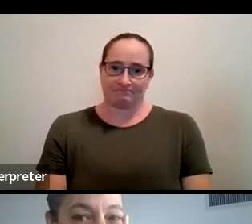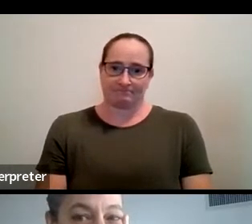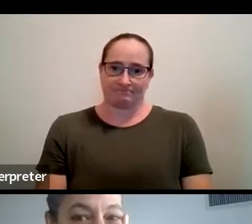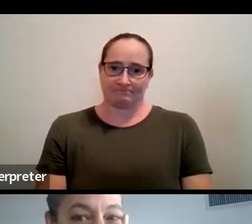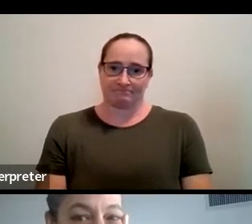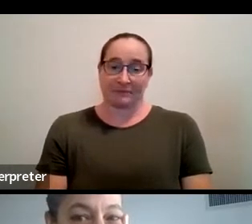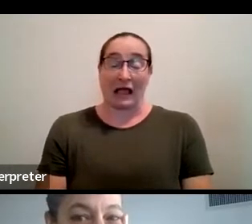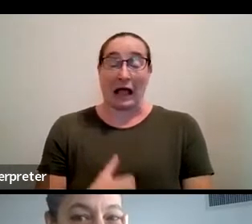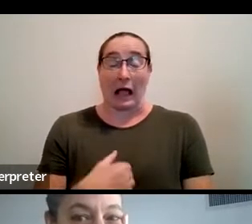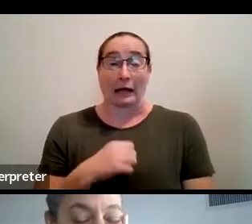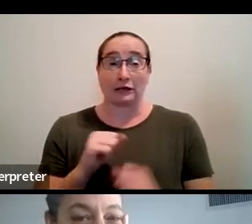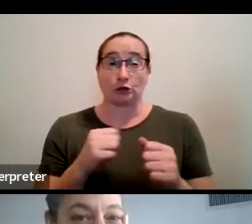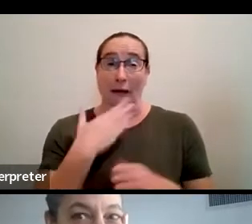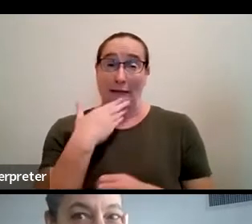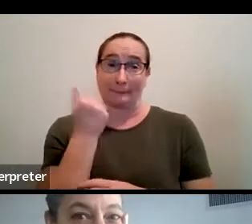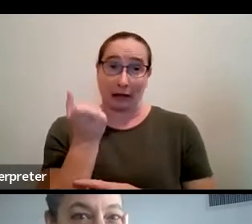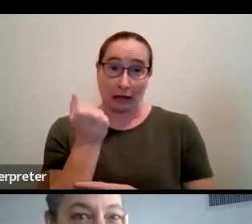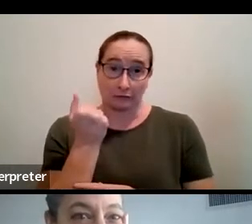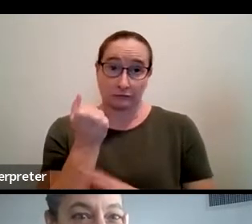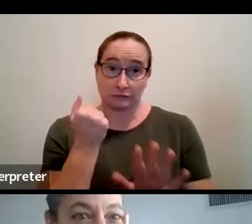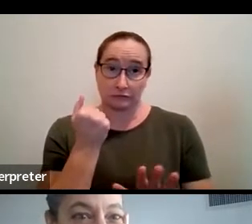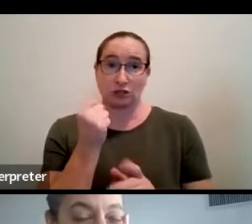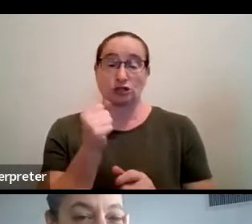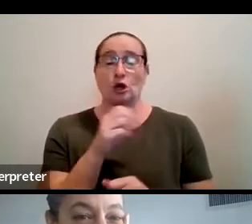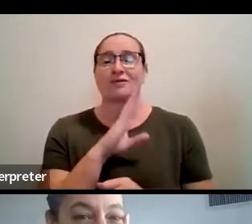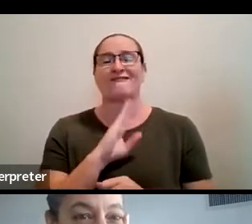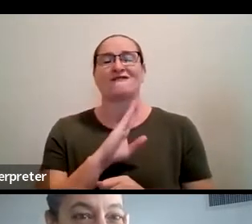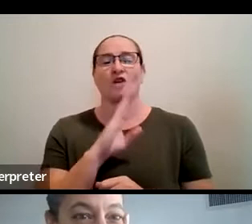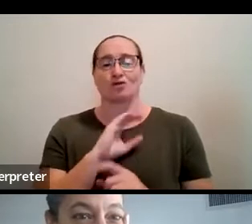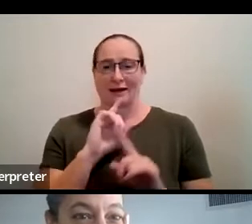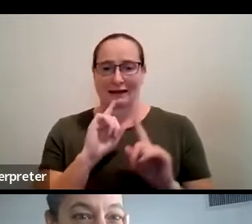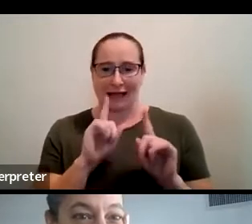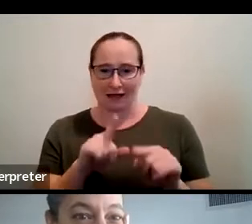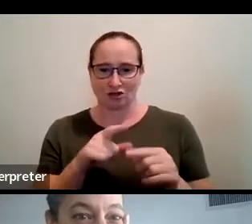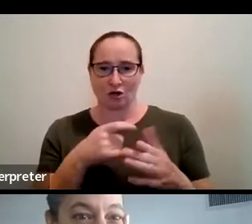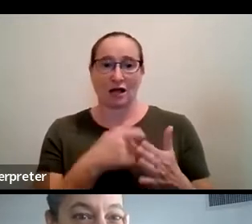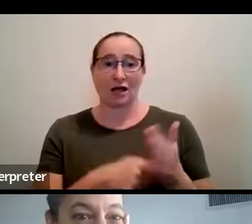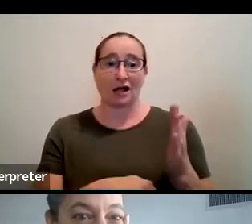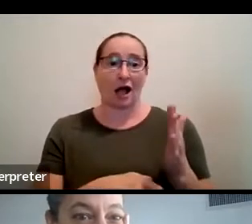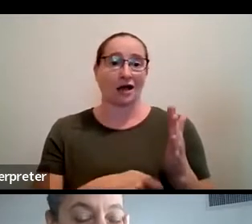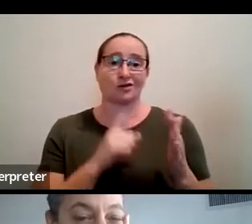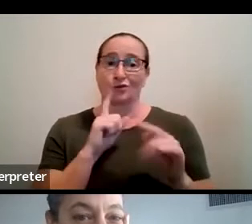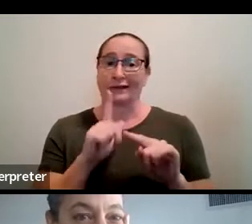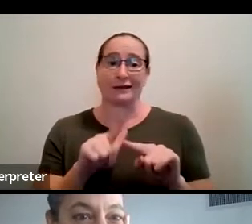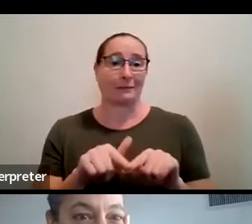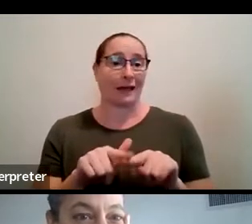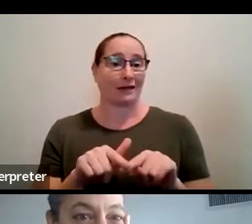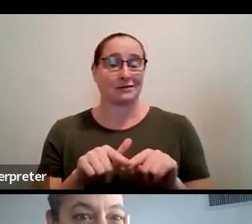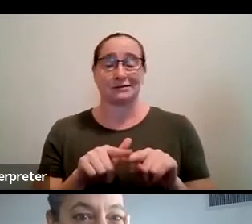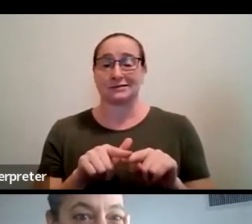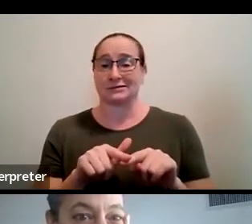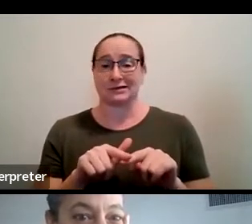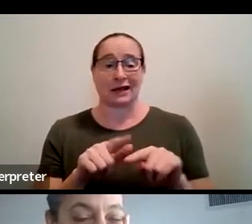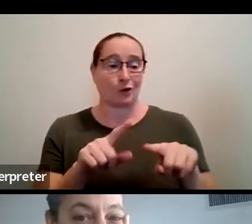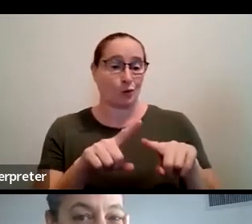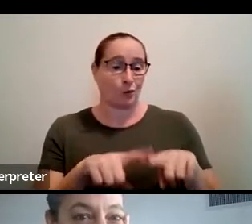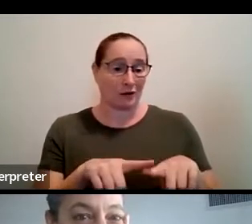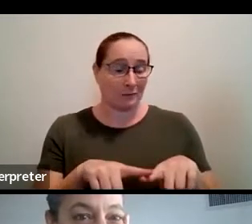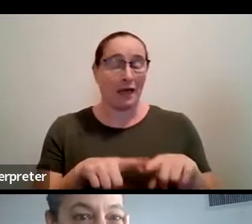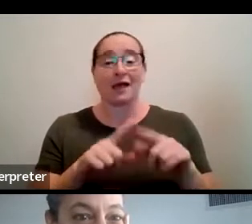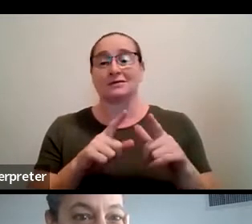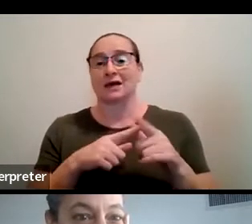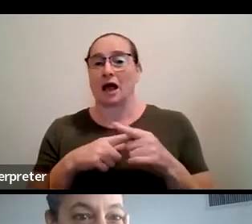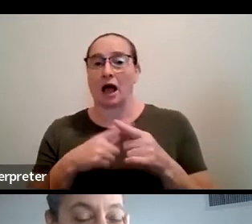I will do my best. So the frustrating answer is the cost really does depend, right? And it depends on the